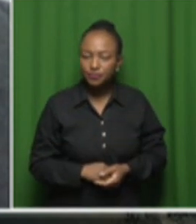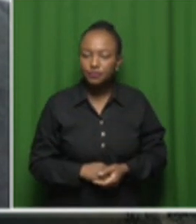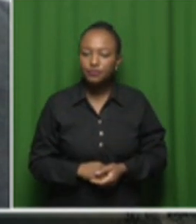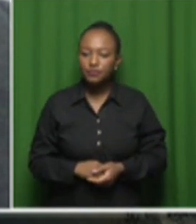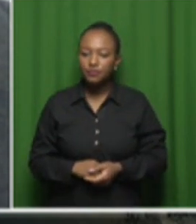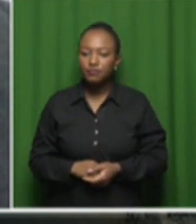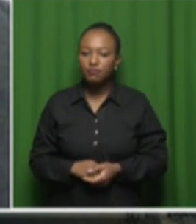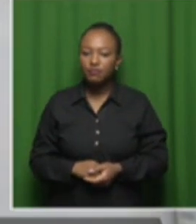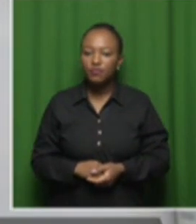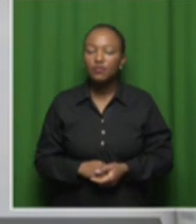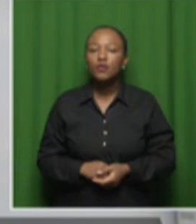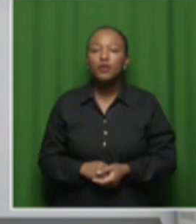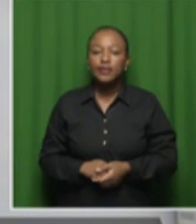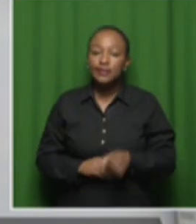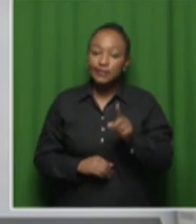Exposure